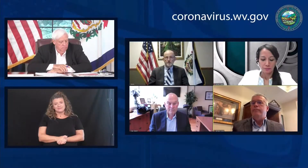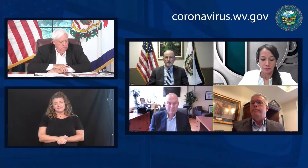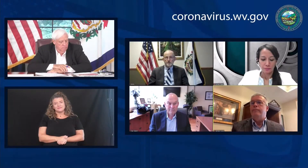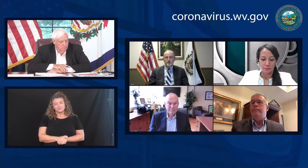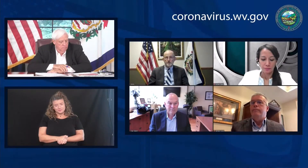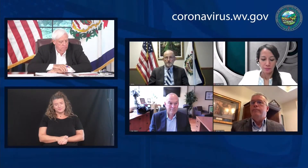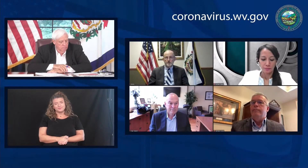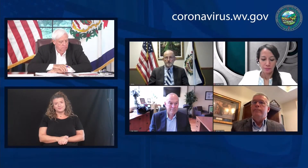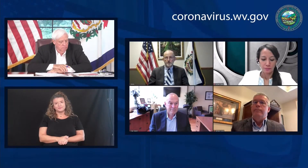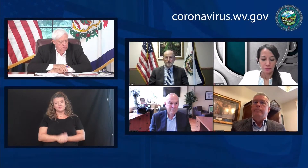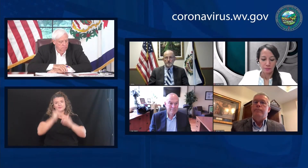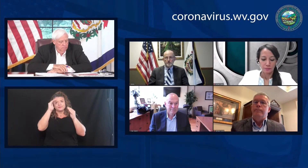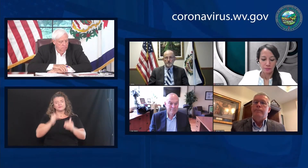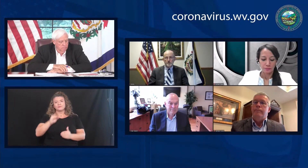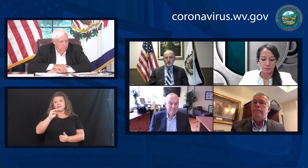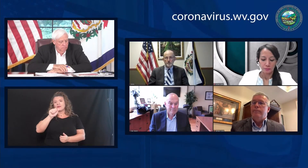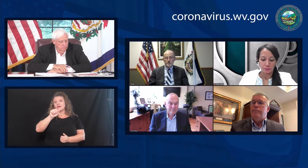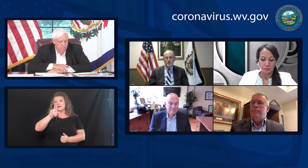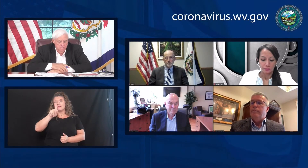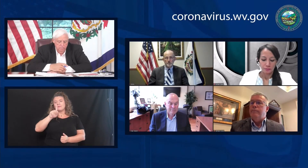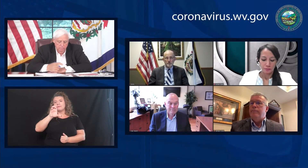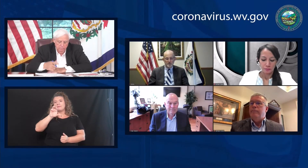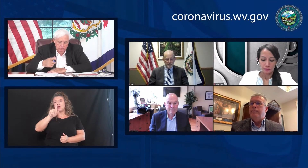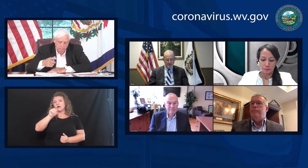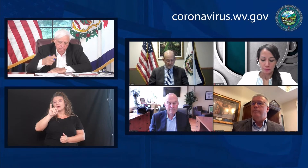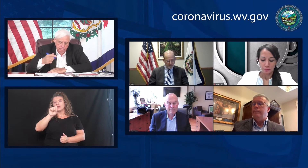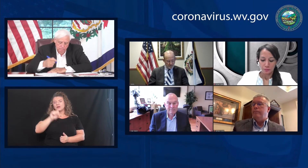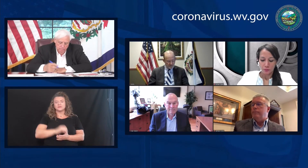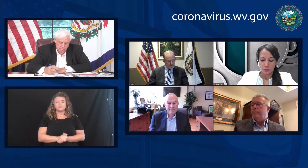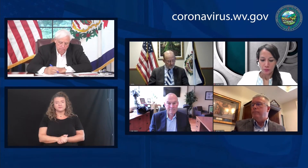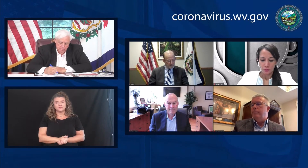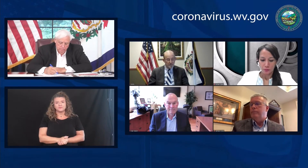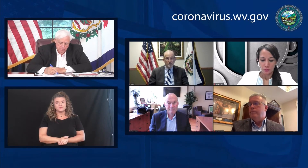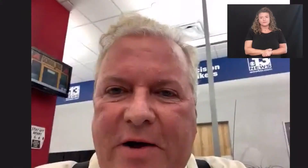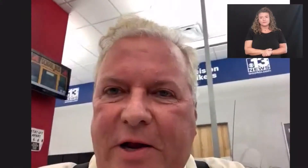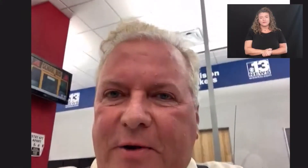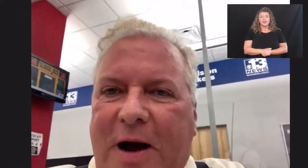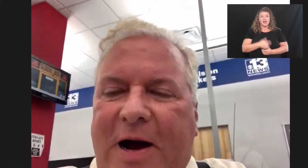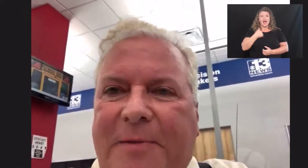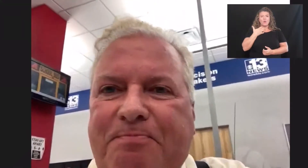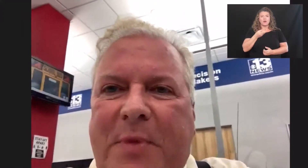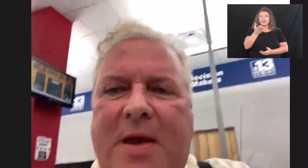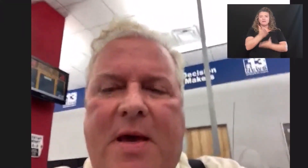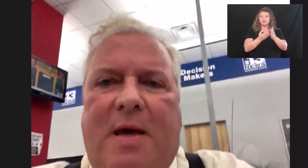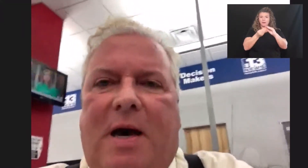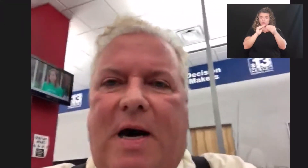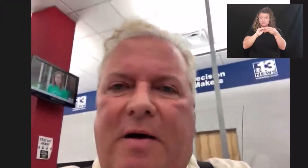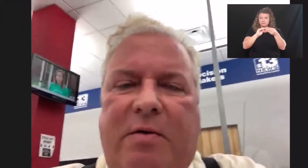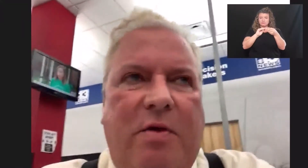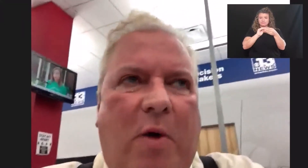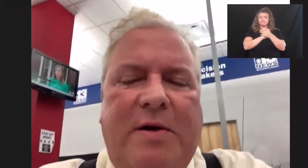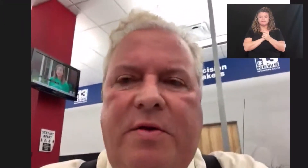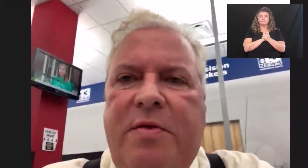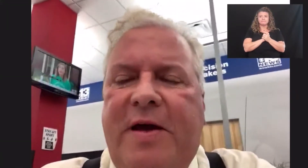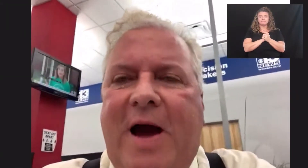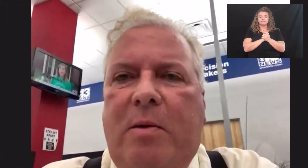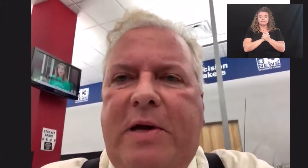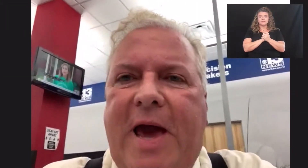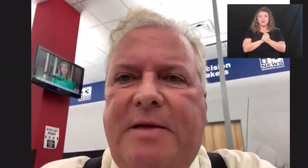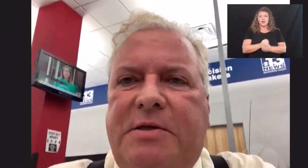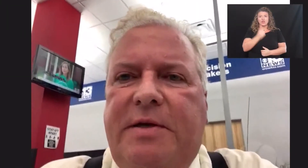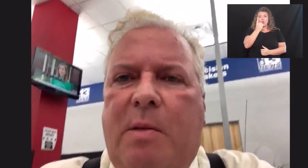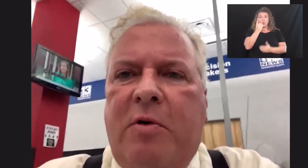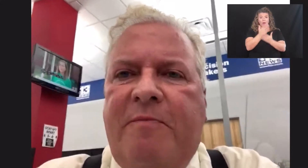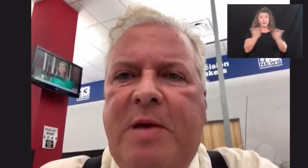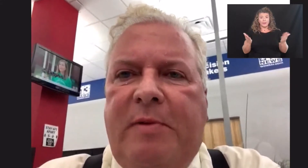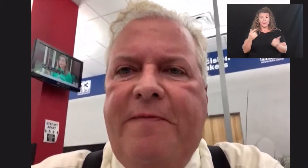All right, thank you, Paul. Next to Mark Curtis with Nexstar Media. I'm going to throw some numbers out here. The one thing I look